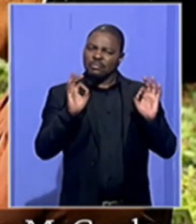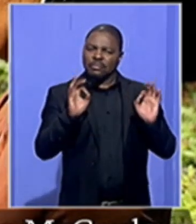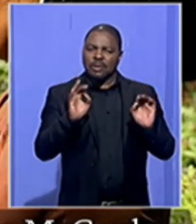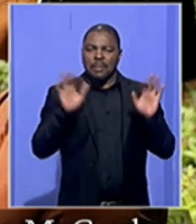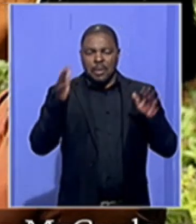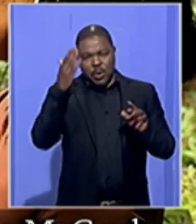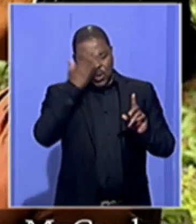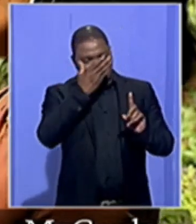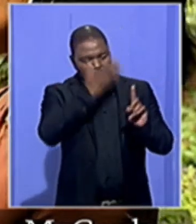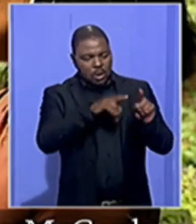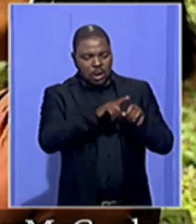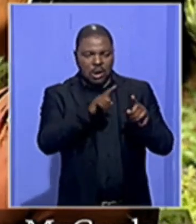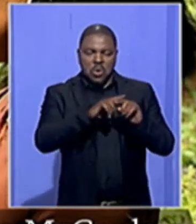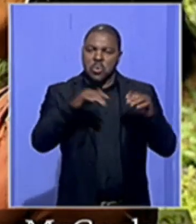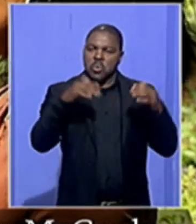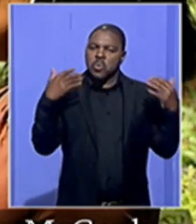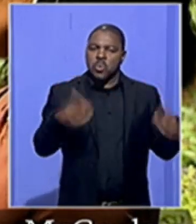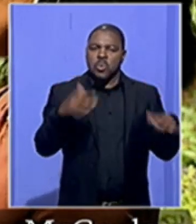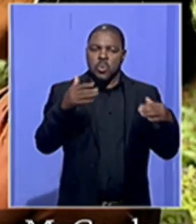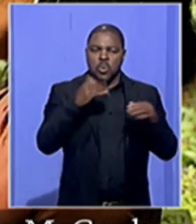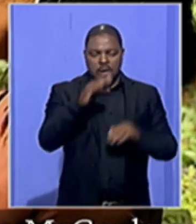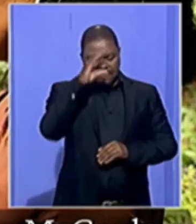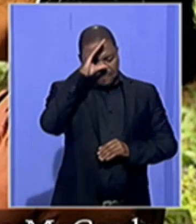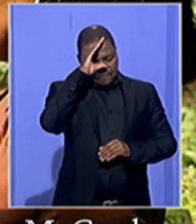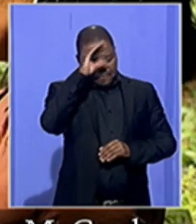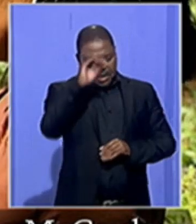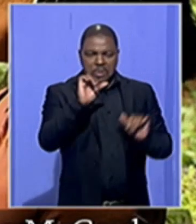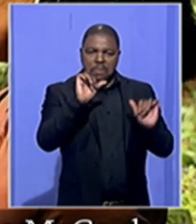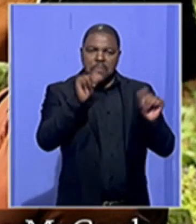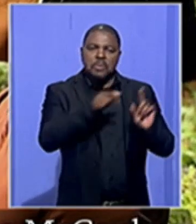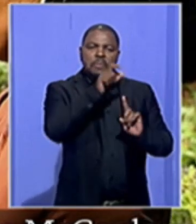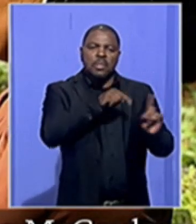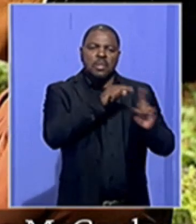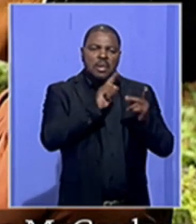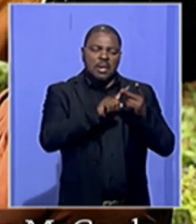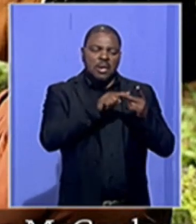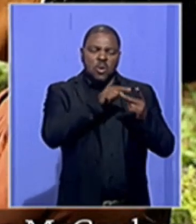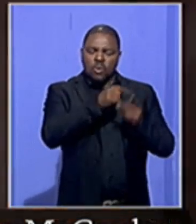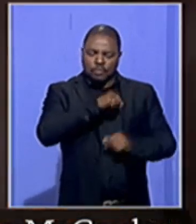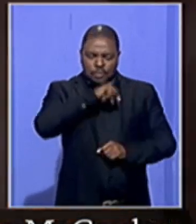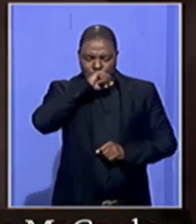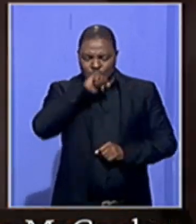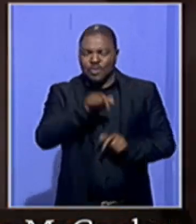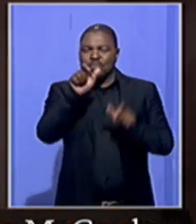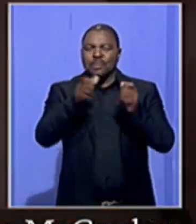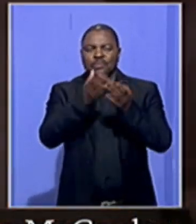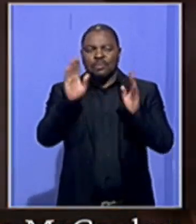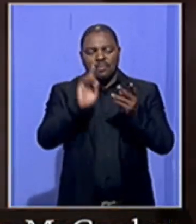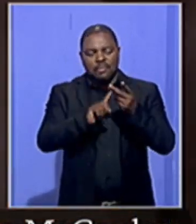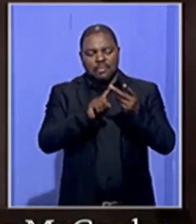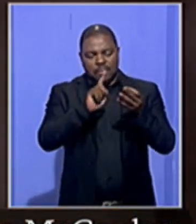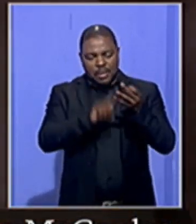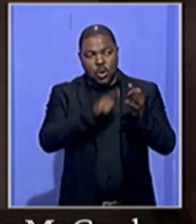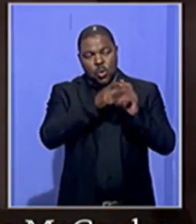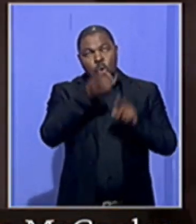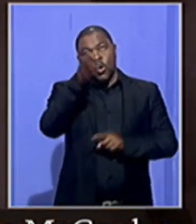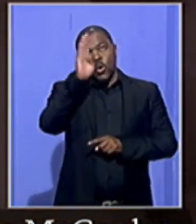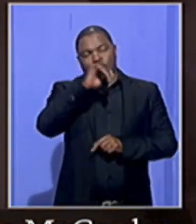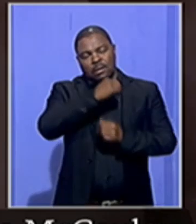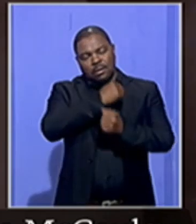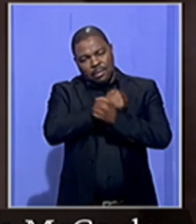known as a giant in the faith movement, but also a person just who loved people and just loved God. McCauley ine